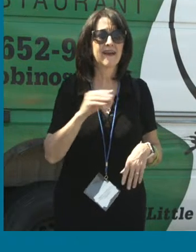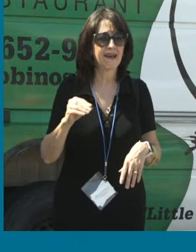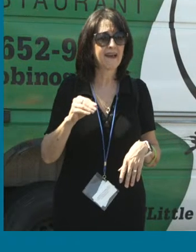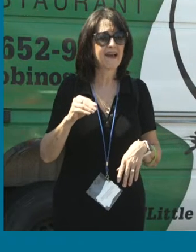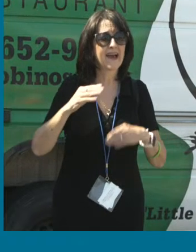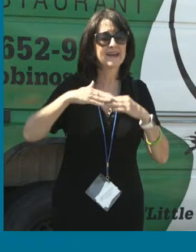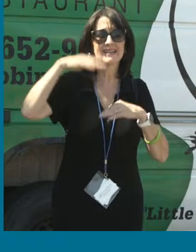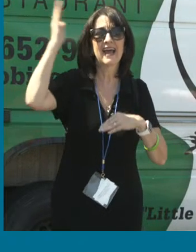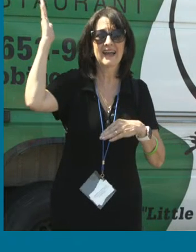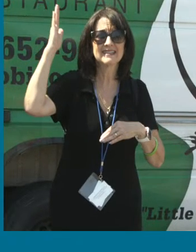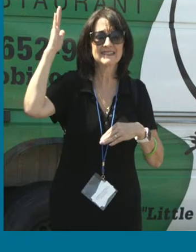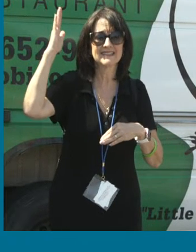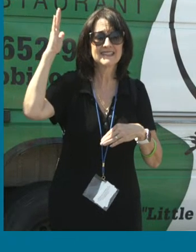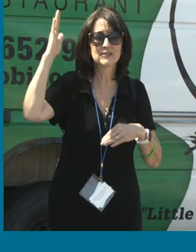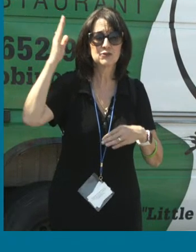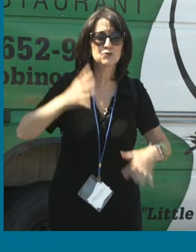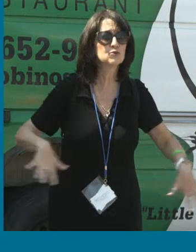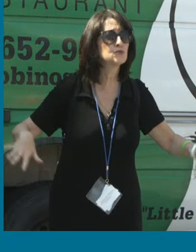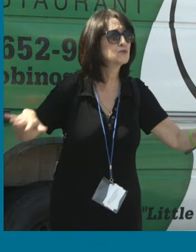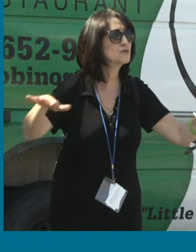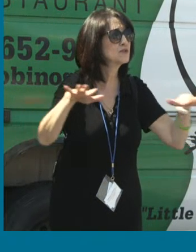and those with